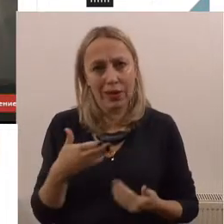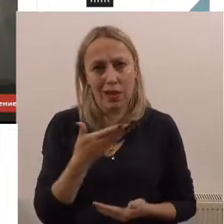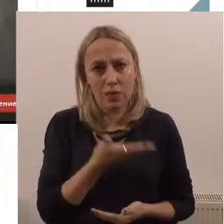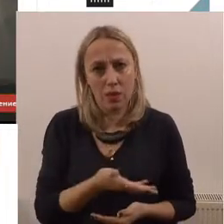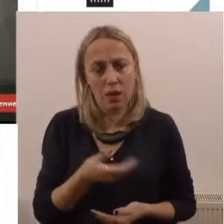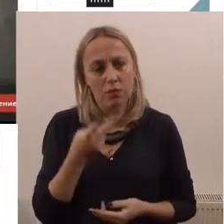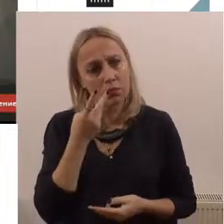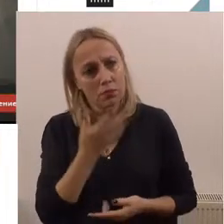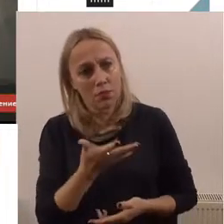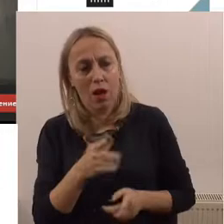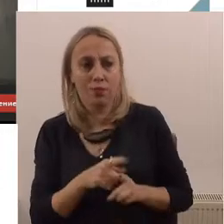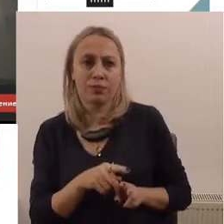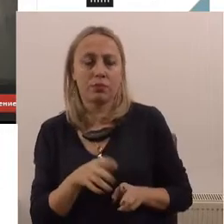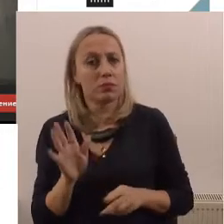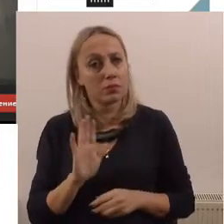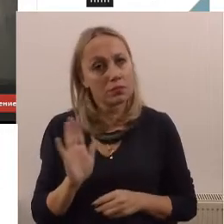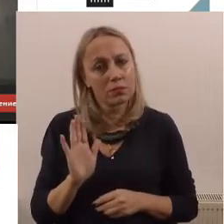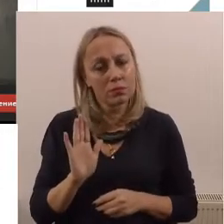they take it like this,